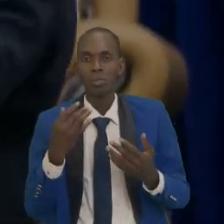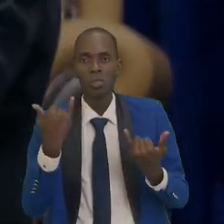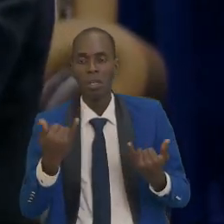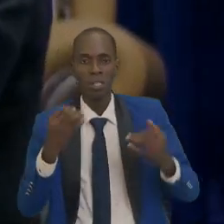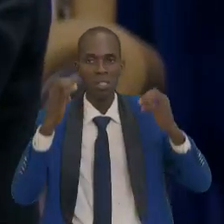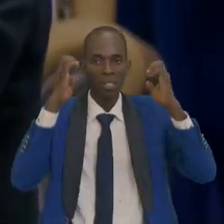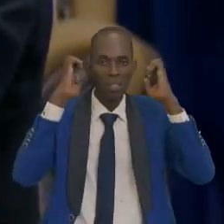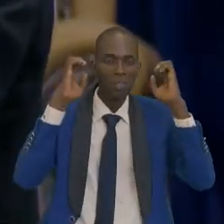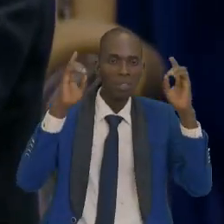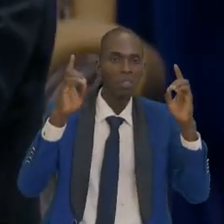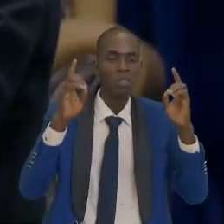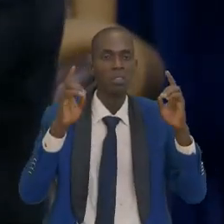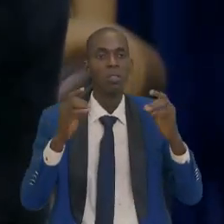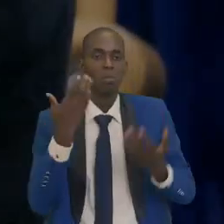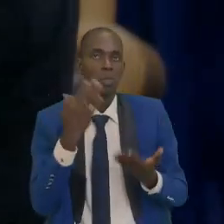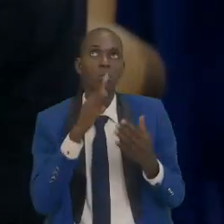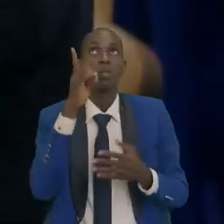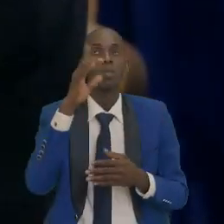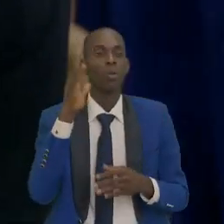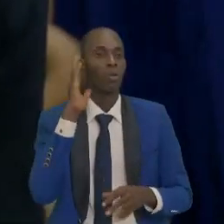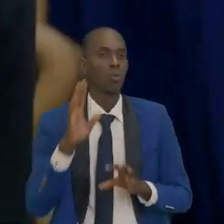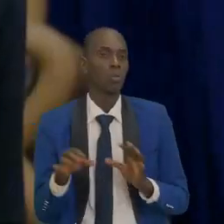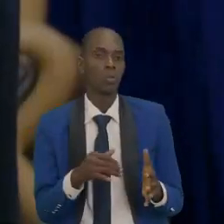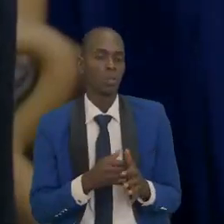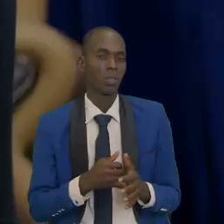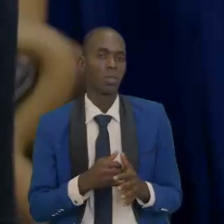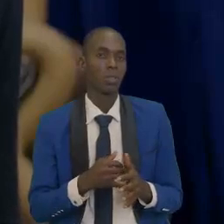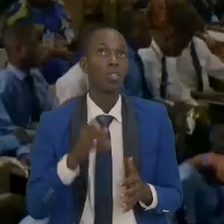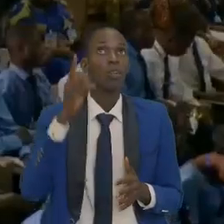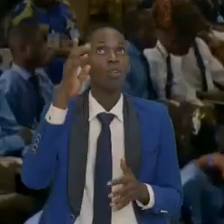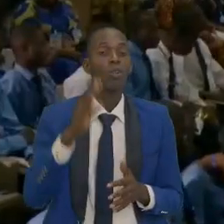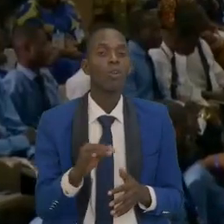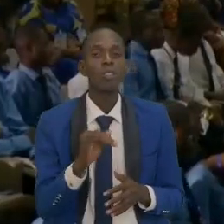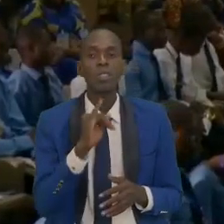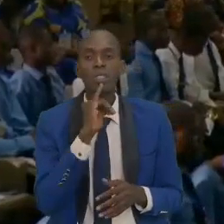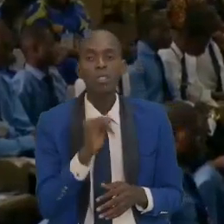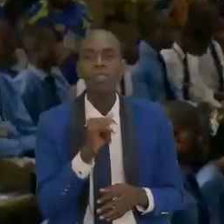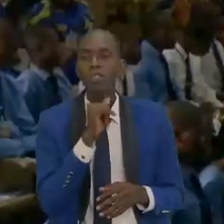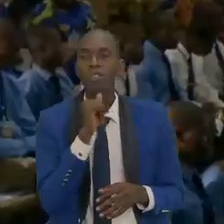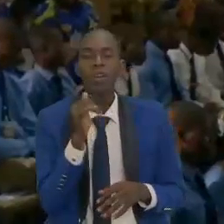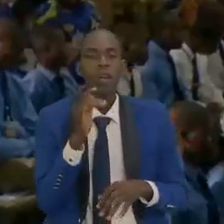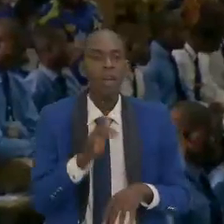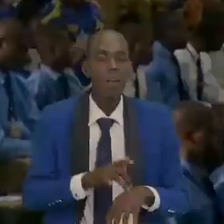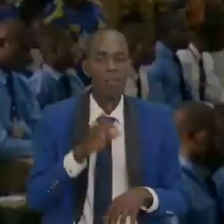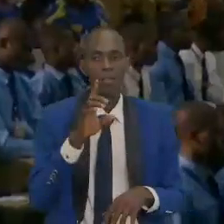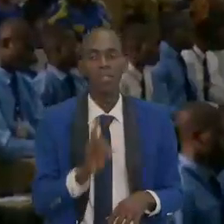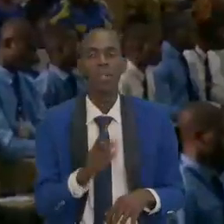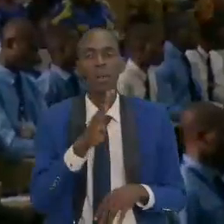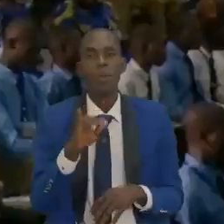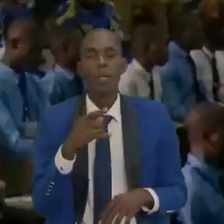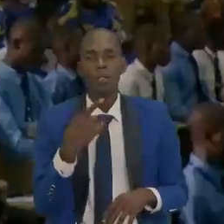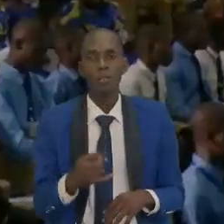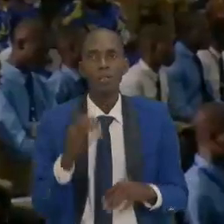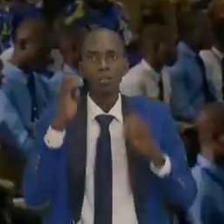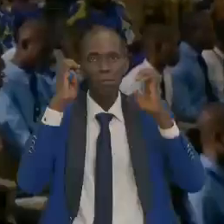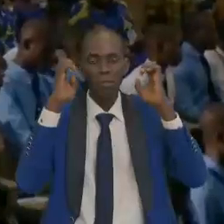maybe God will do it God is not affected by the civilization of any part of